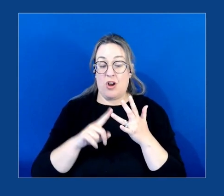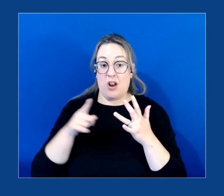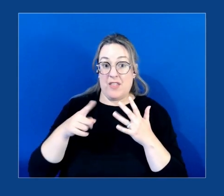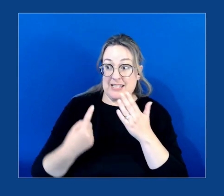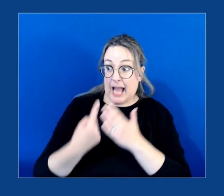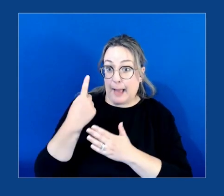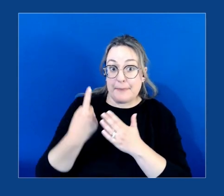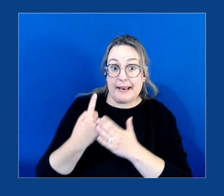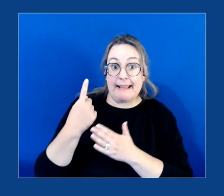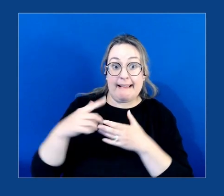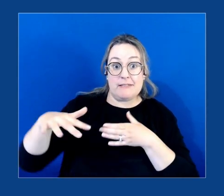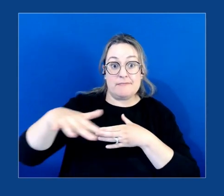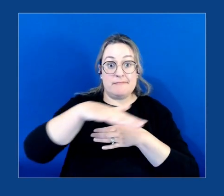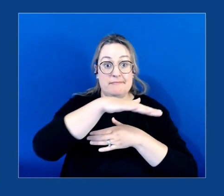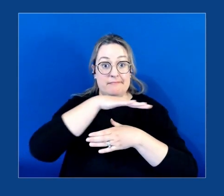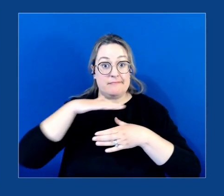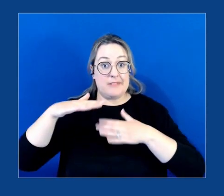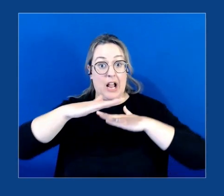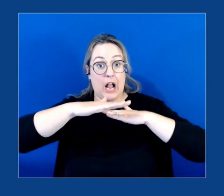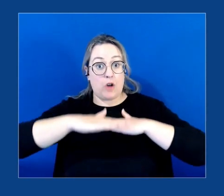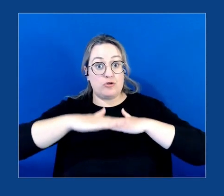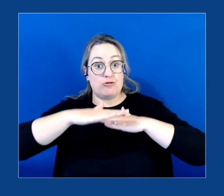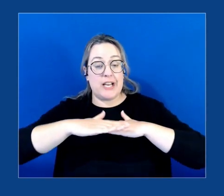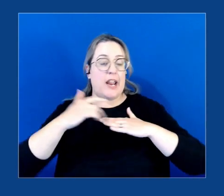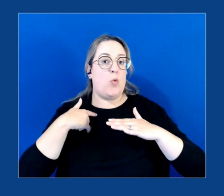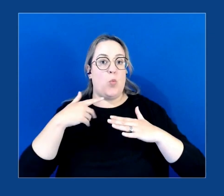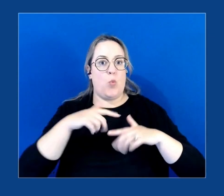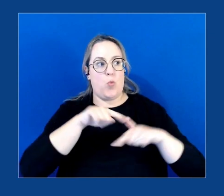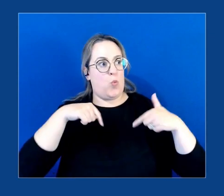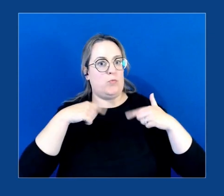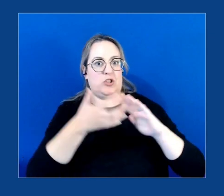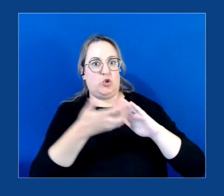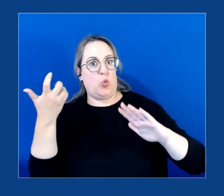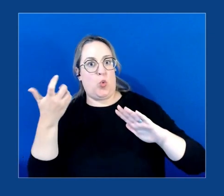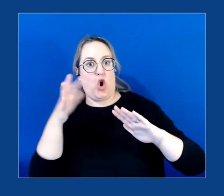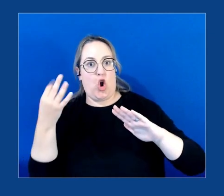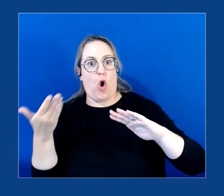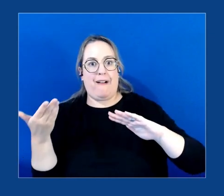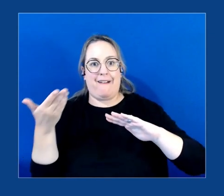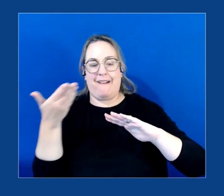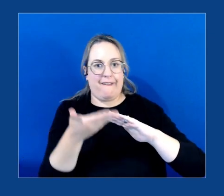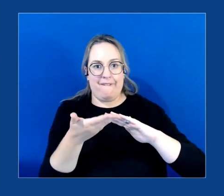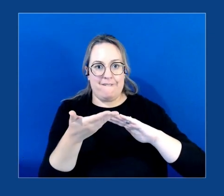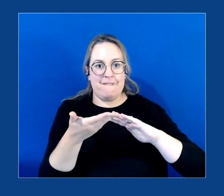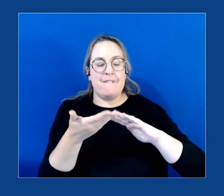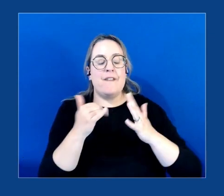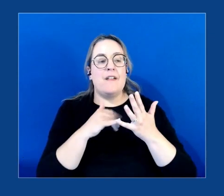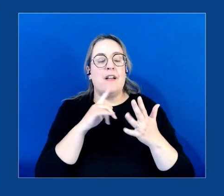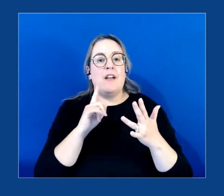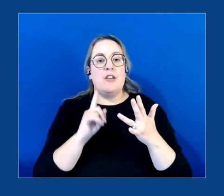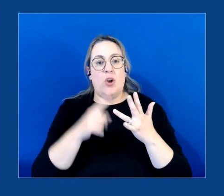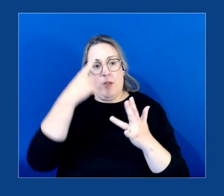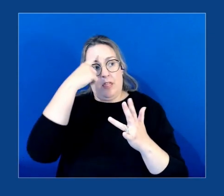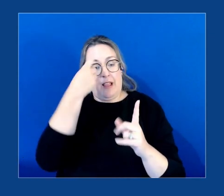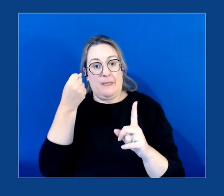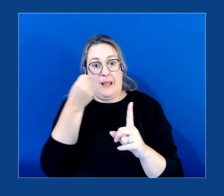from those of the communities in which we work. And as we imagine the impact of the project in another 20